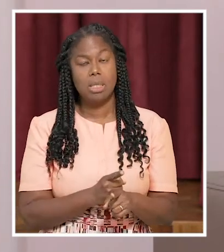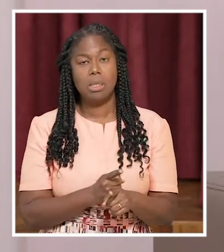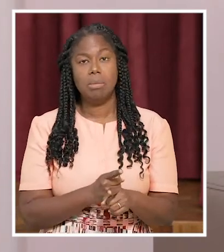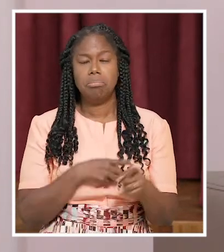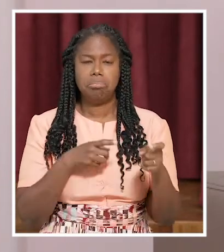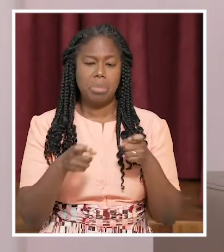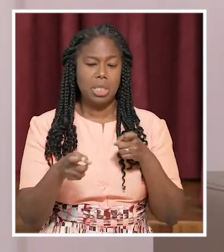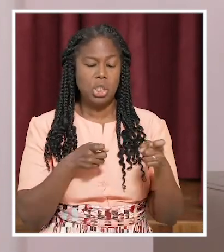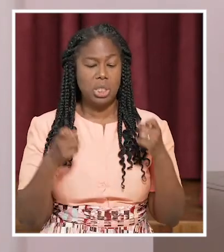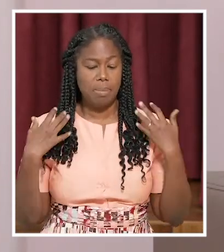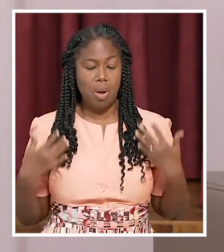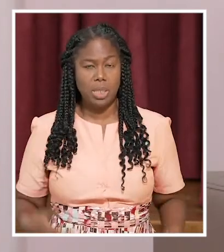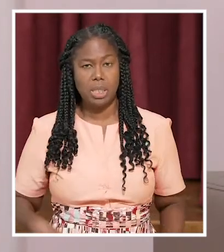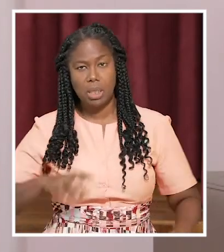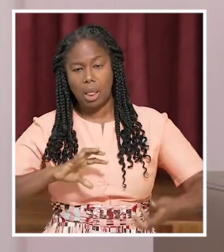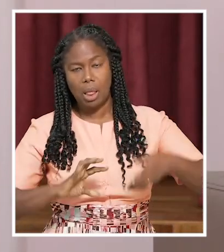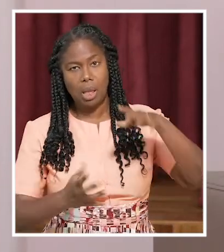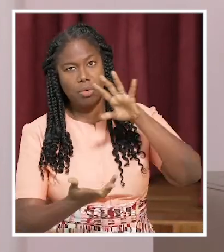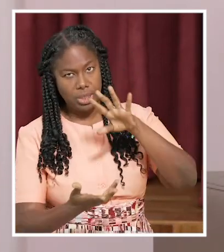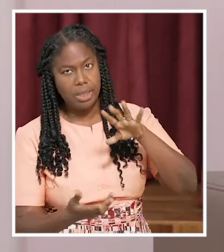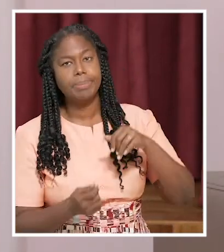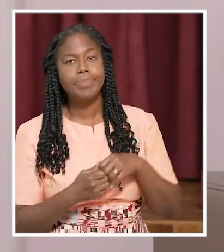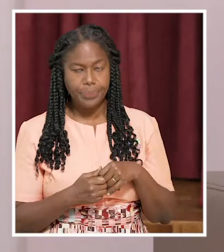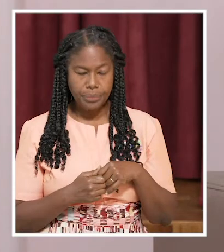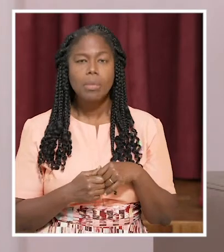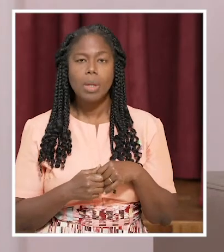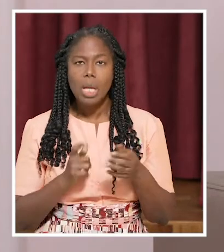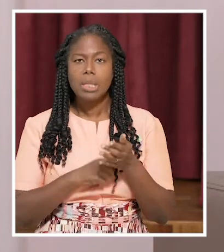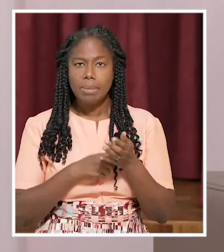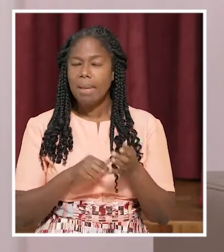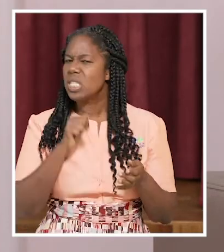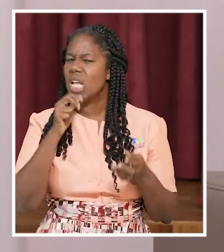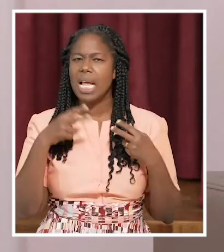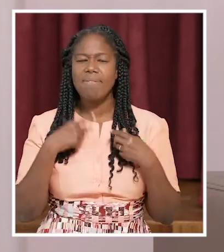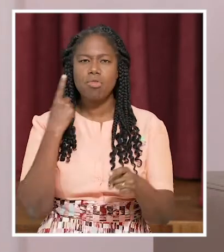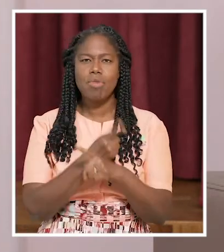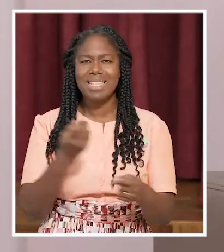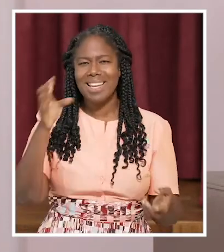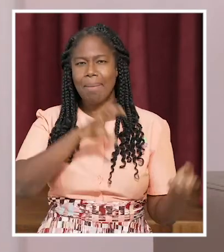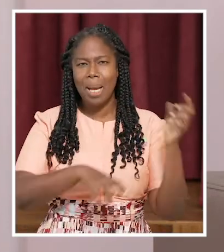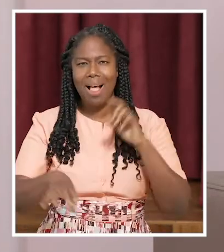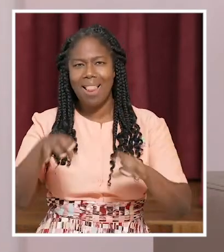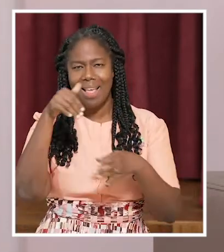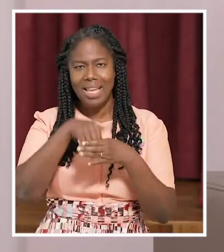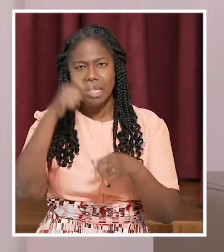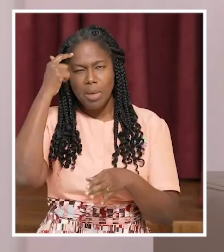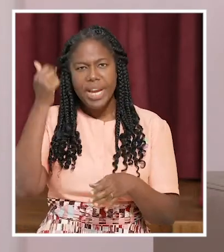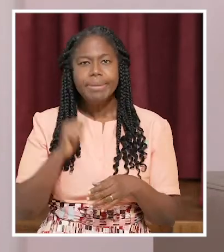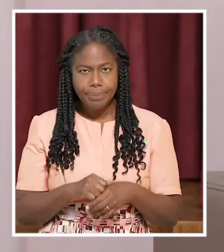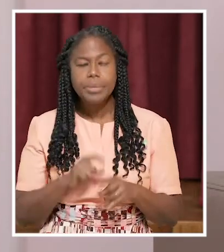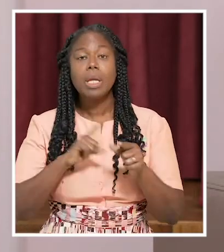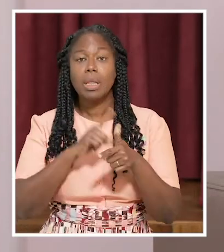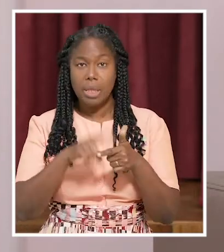And that is why medication has been developed for treating depressive illnesses. And I will clarify